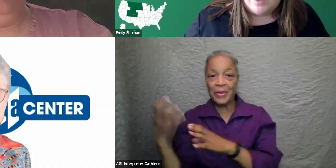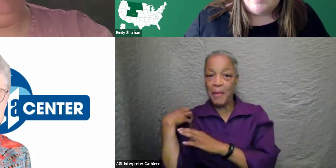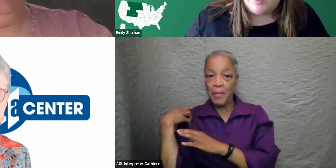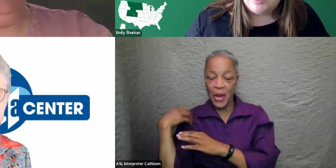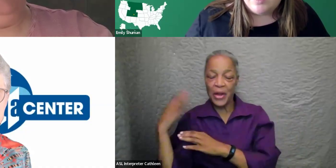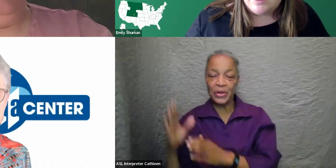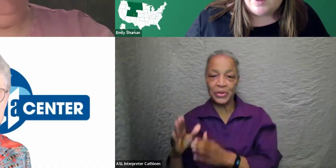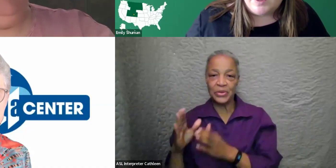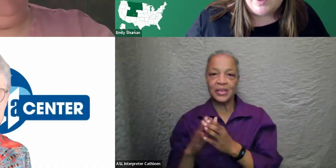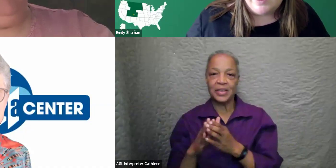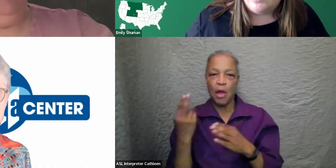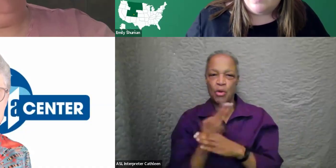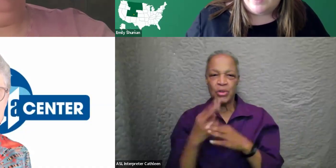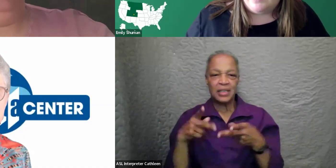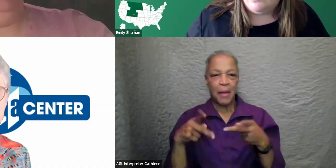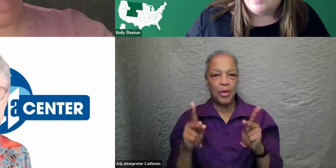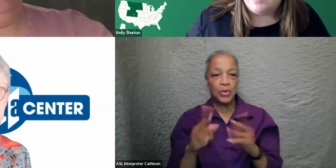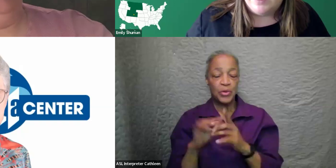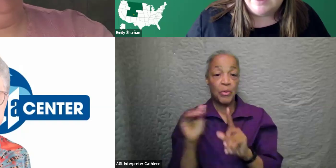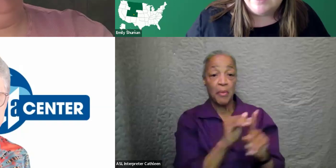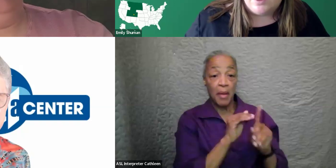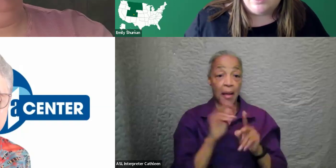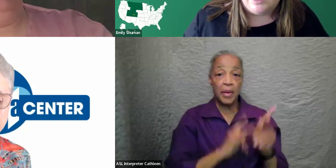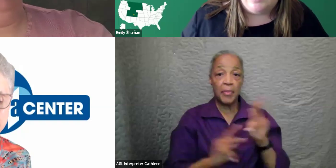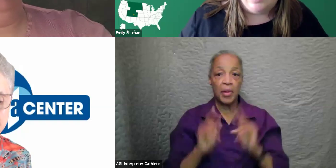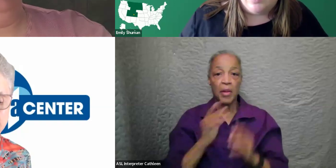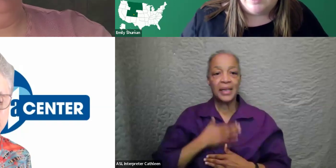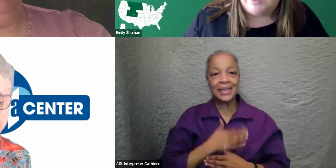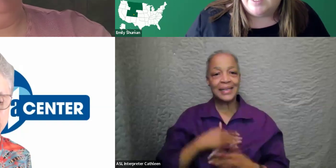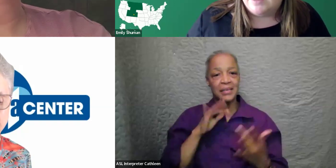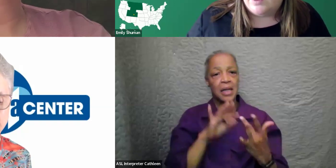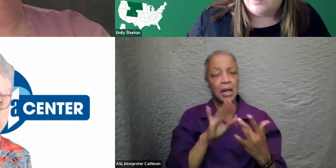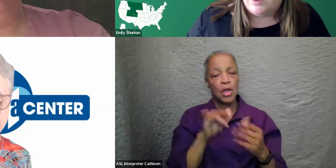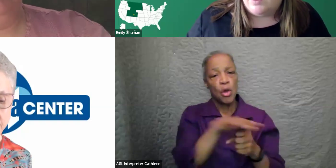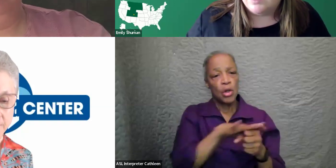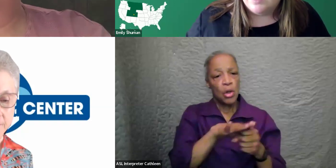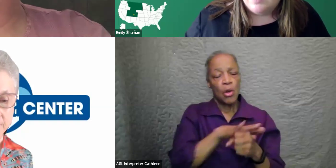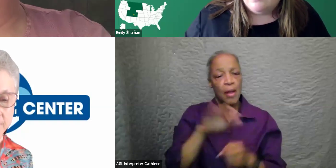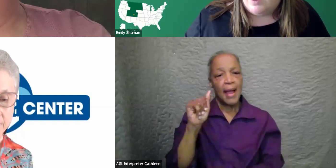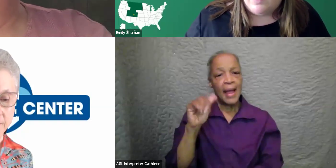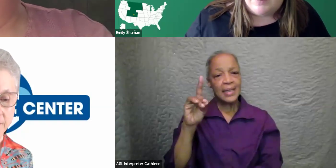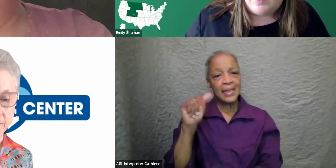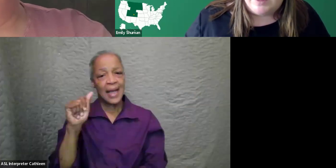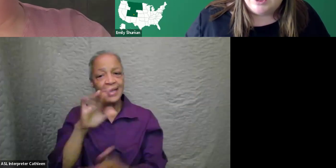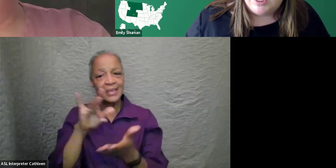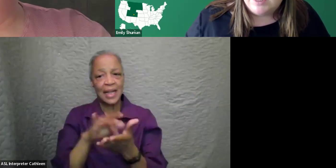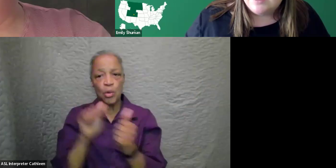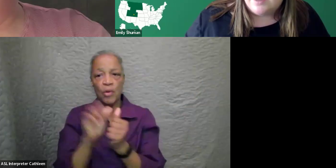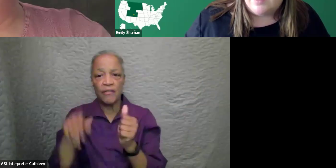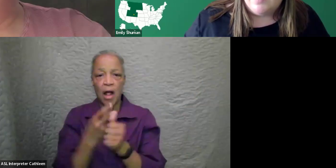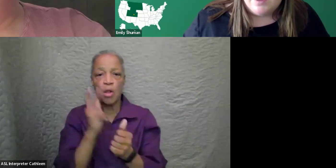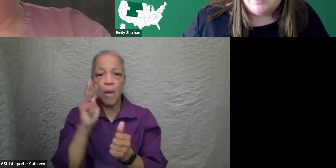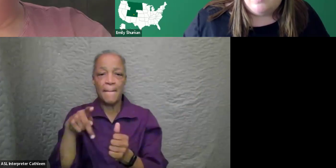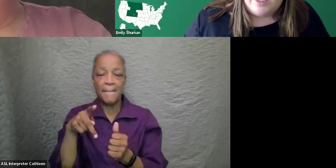So I'll just use this opportunity to remind everyone to please contact your local ADA center with those follow-up